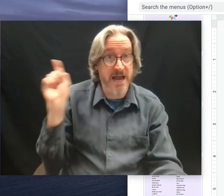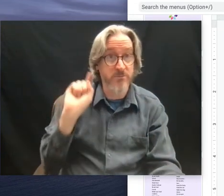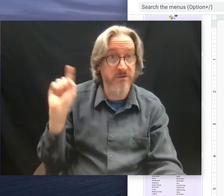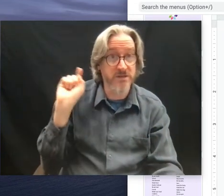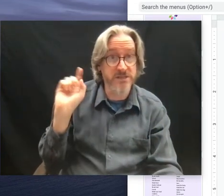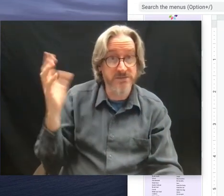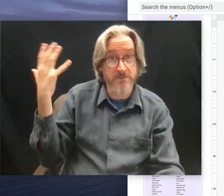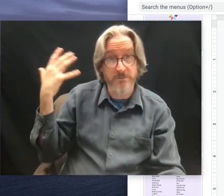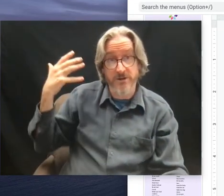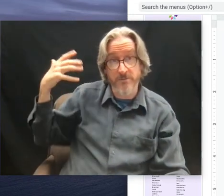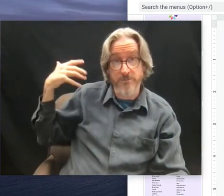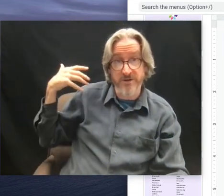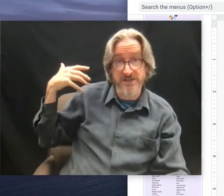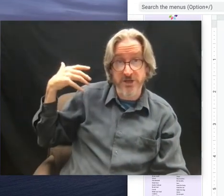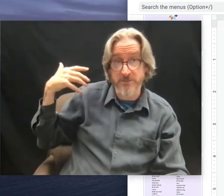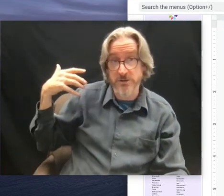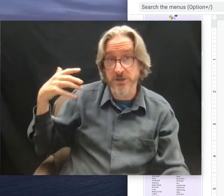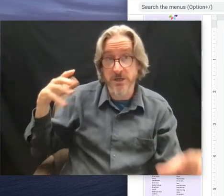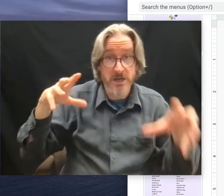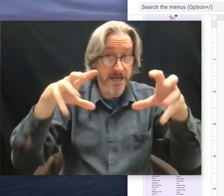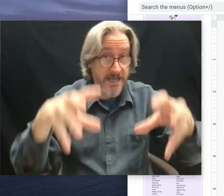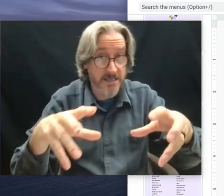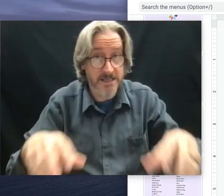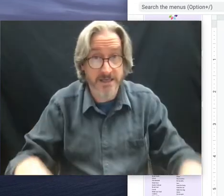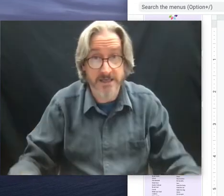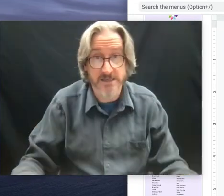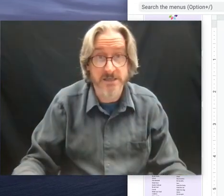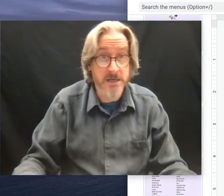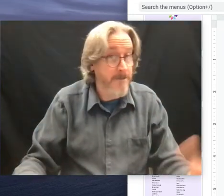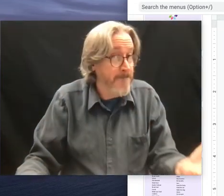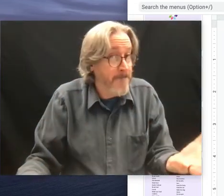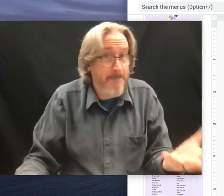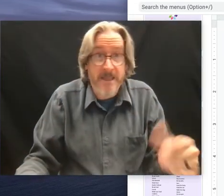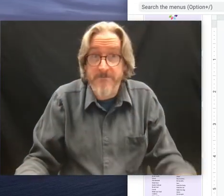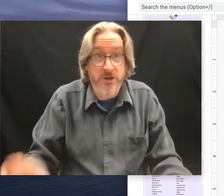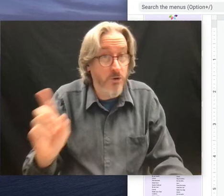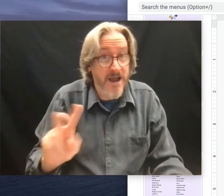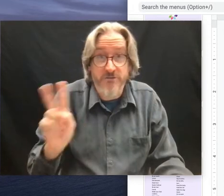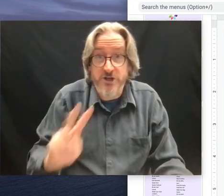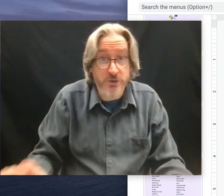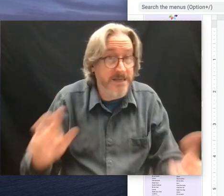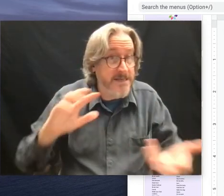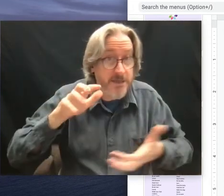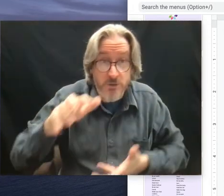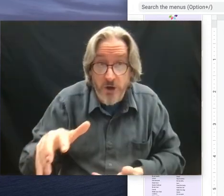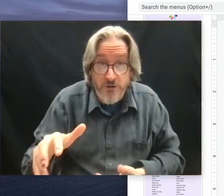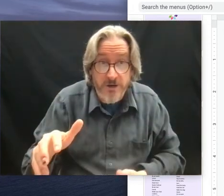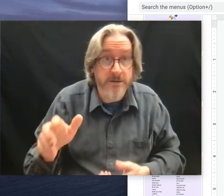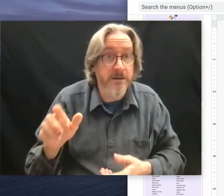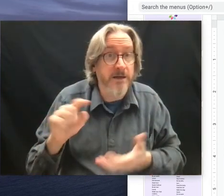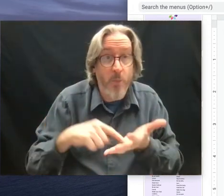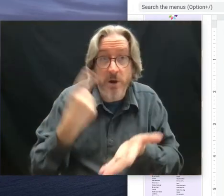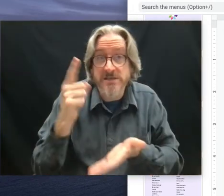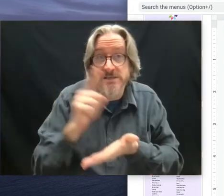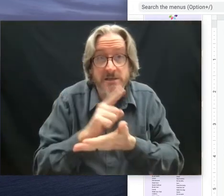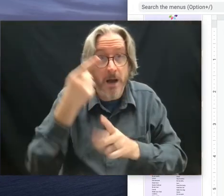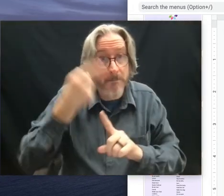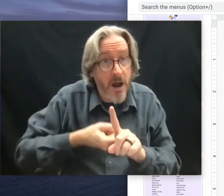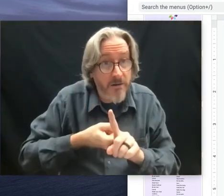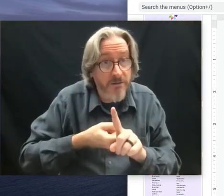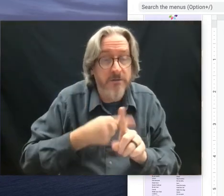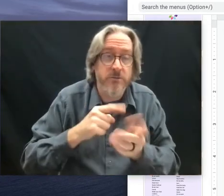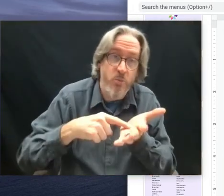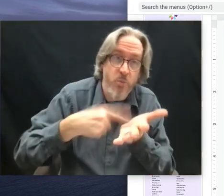of those time references from the previous chapters into these. Every 2 weeks I do laundry. Once